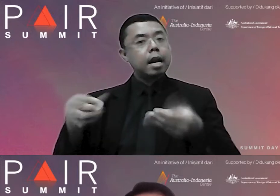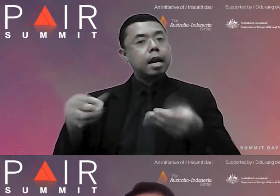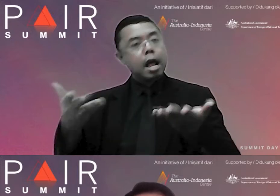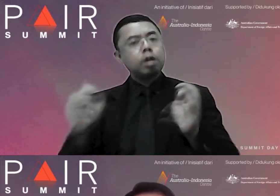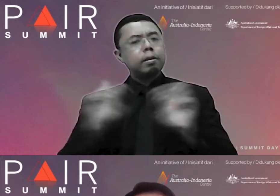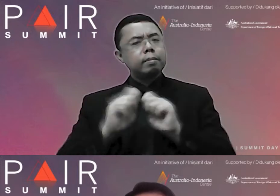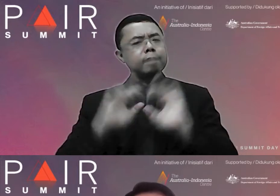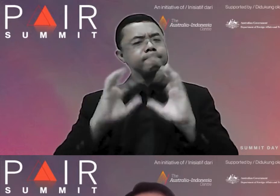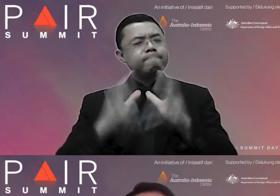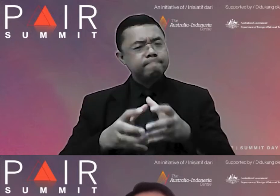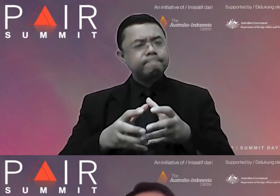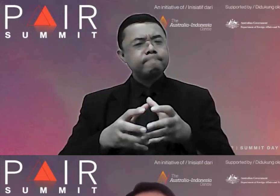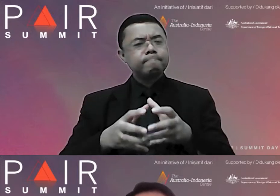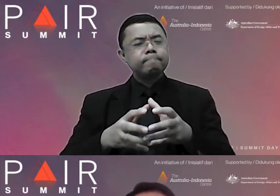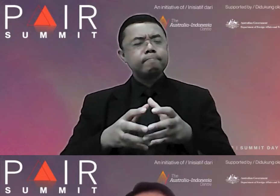special